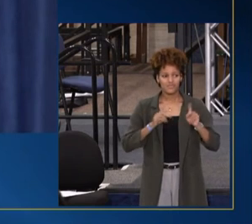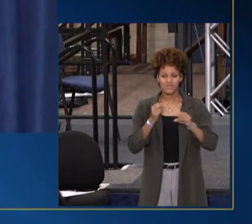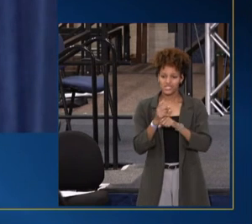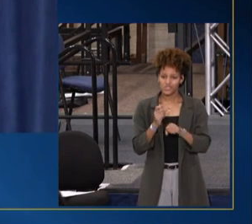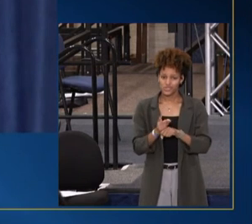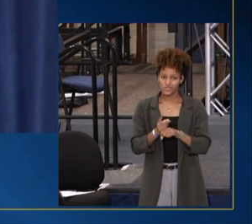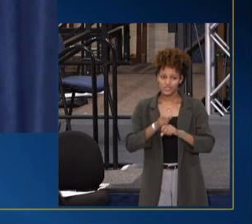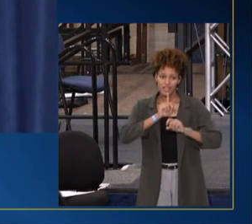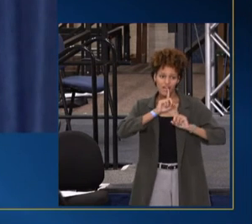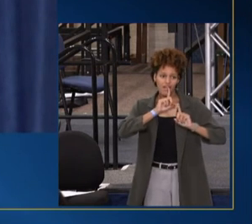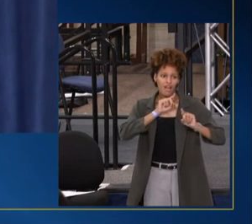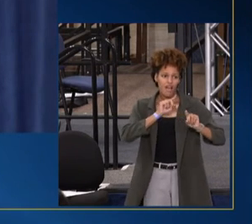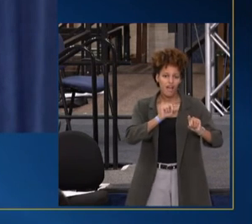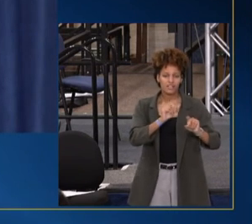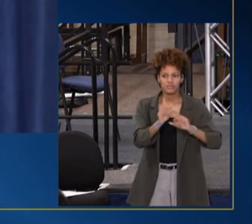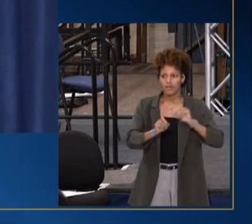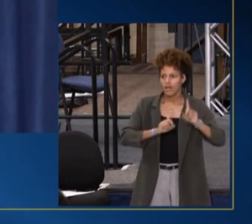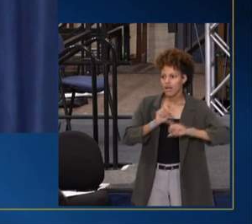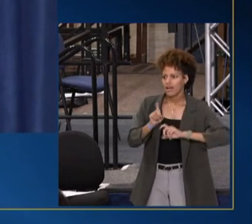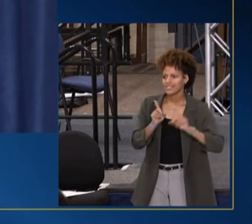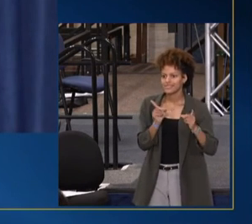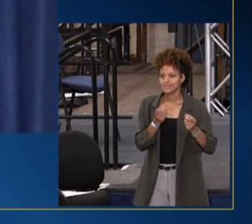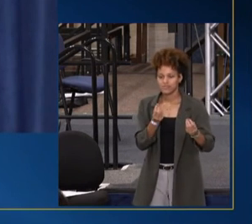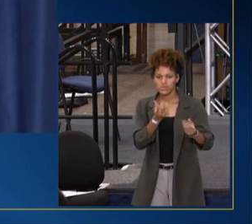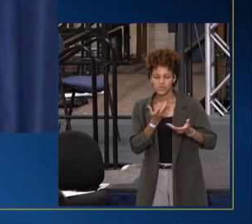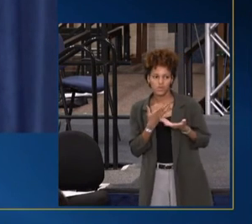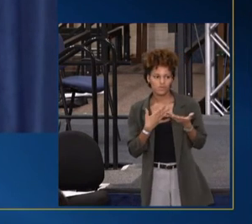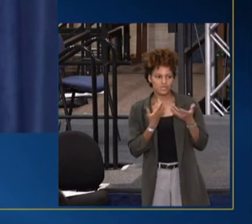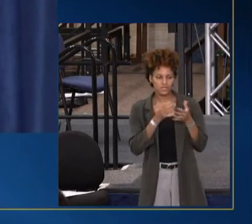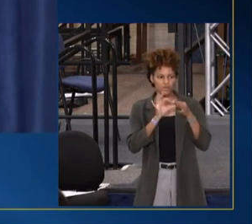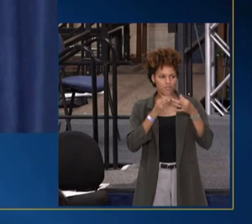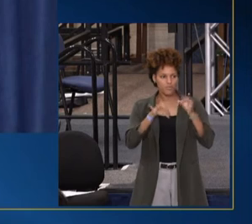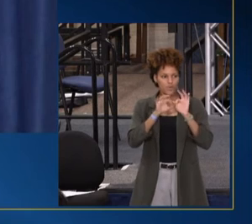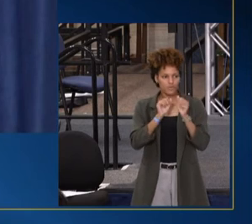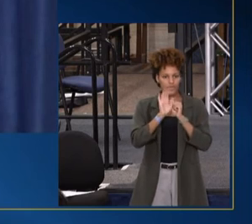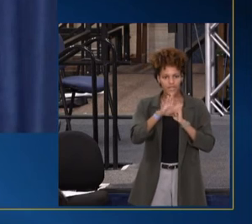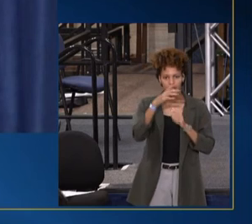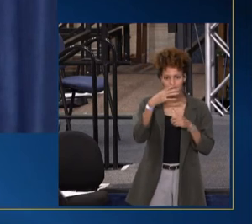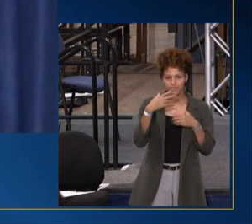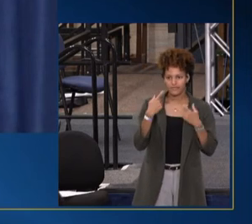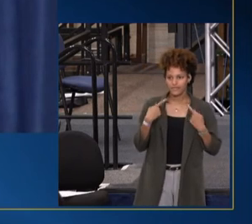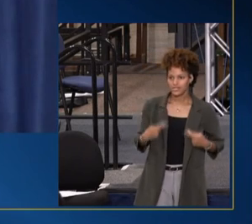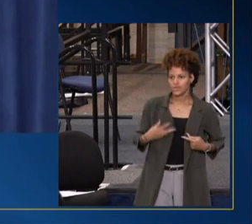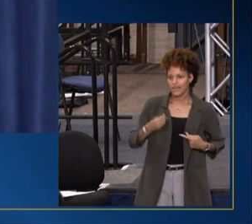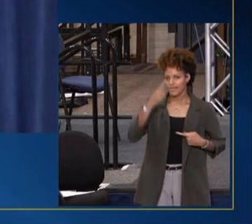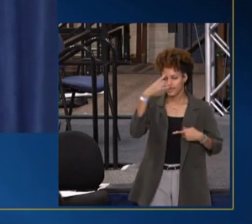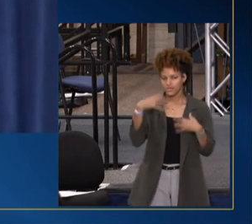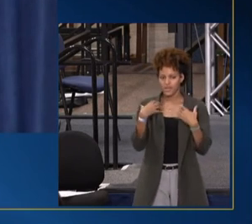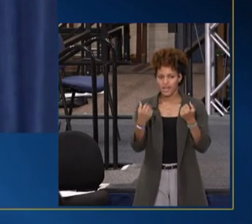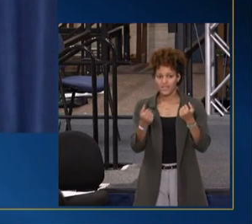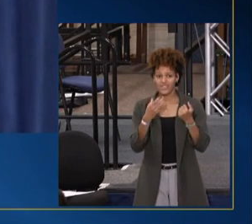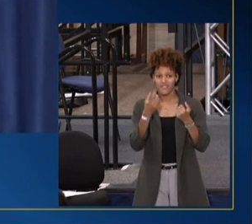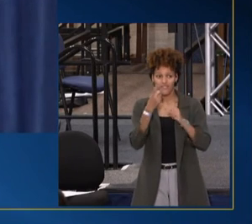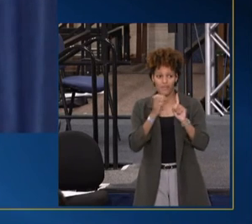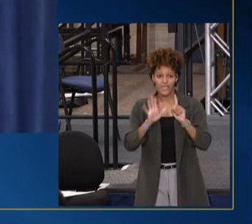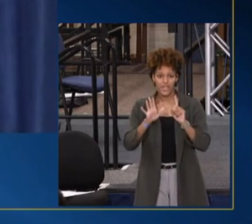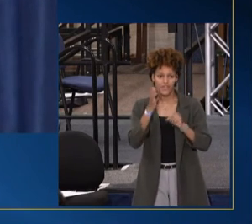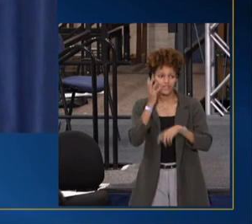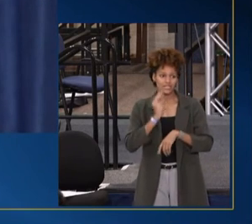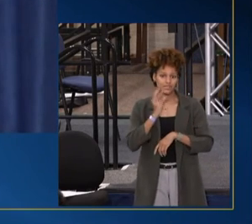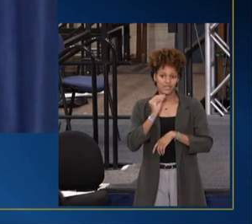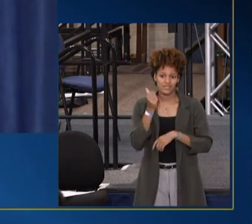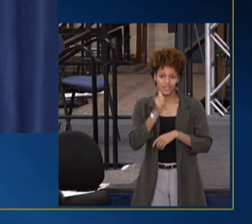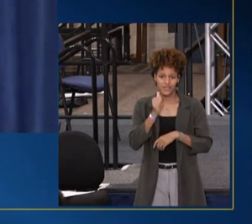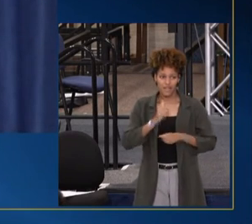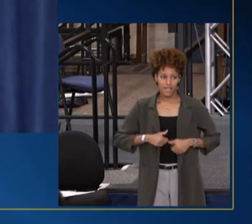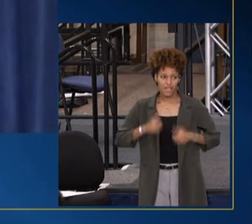so many questions about what is going on that is relevant to their mental health, their physical health, their lived experiences in daily lives. We